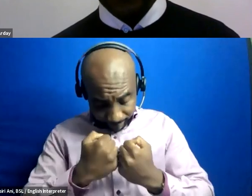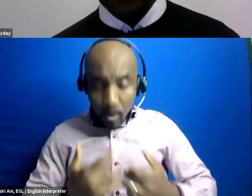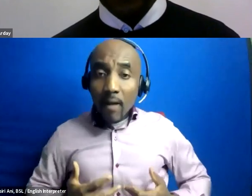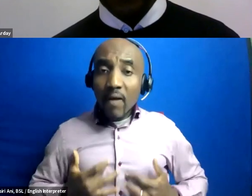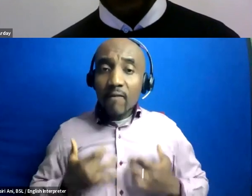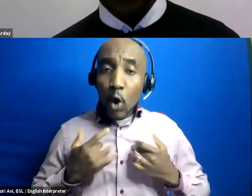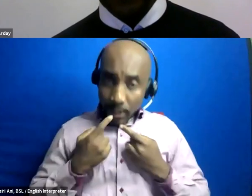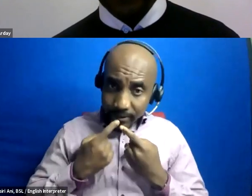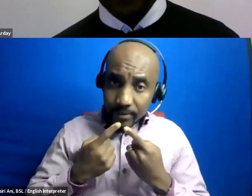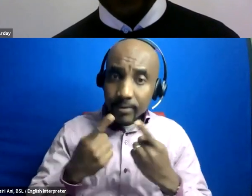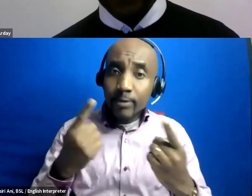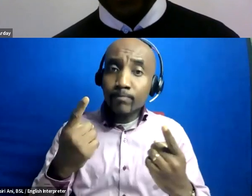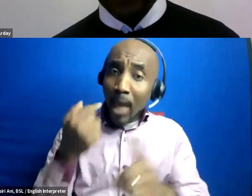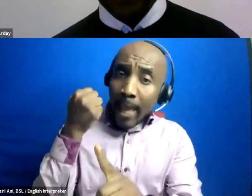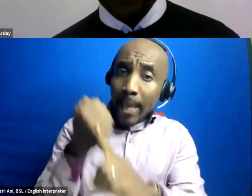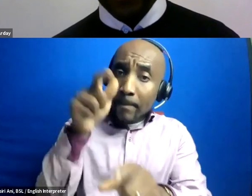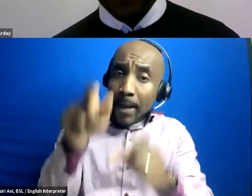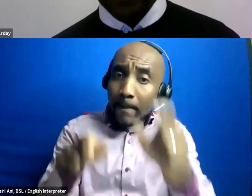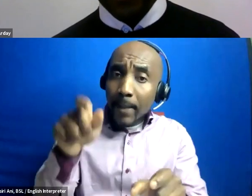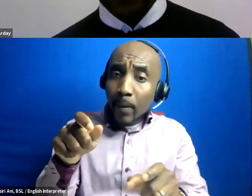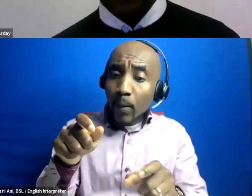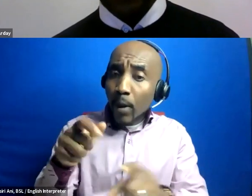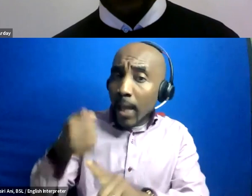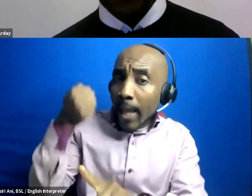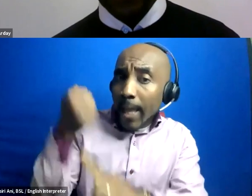others, to create a positive domino effect.